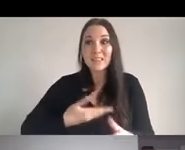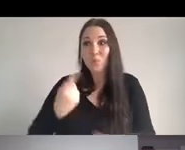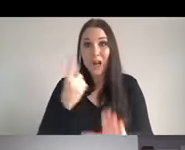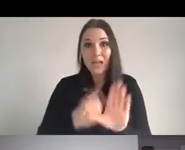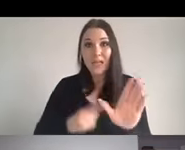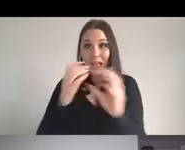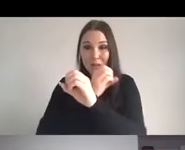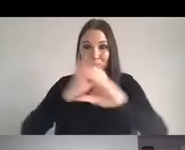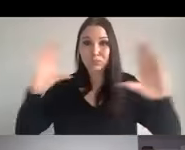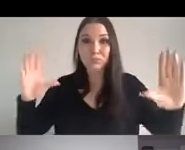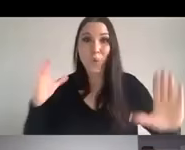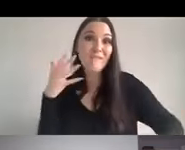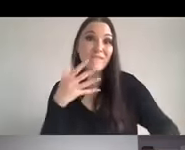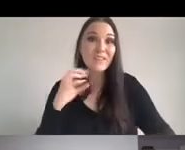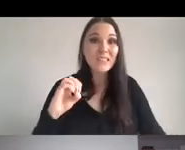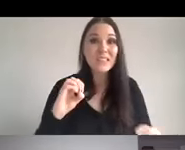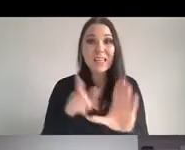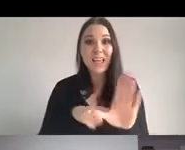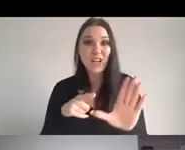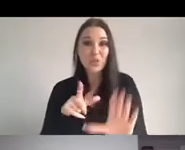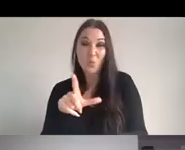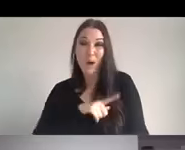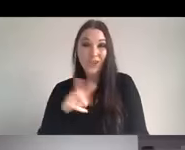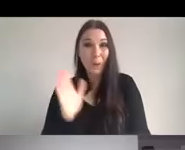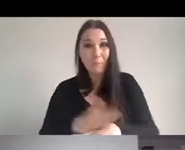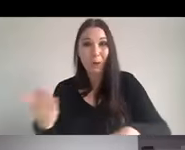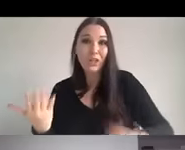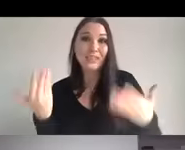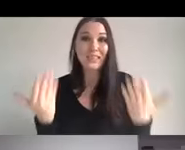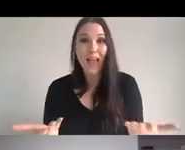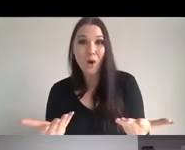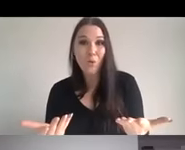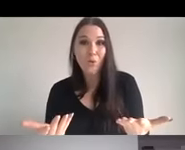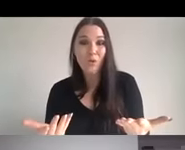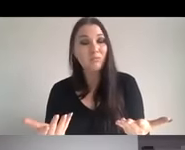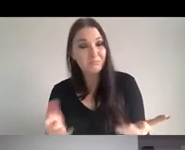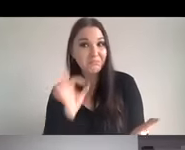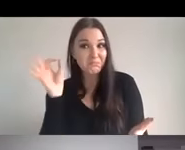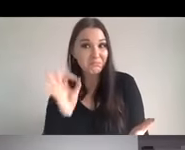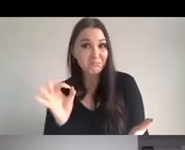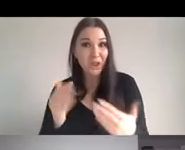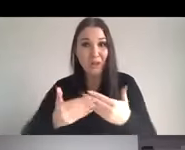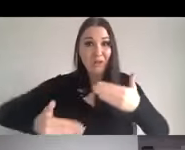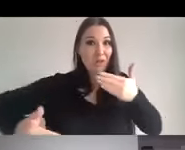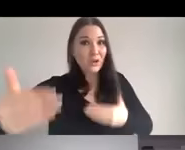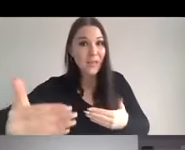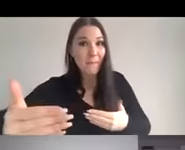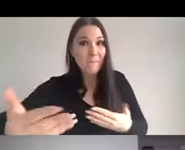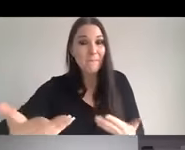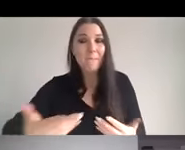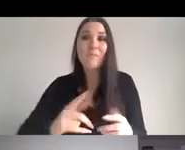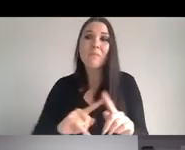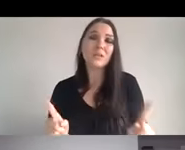to come in 50 years or something like that, in which case, why should I invest in a startup now? Because it's such a long time horizon.